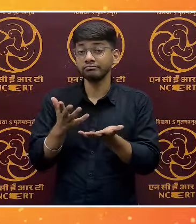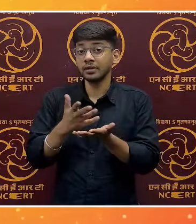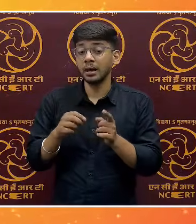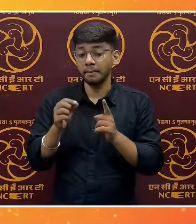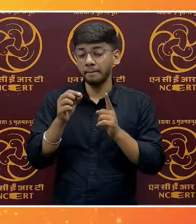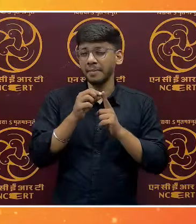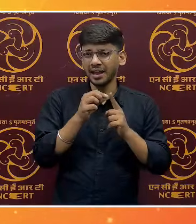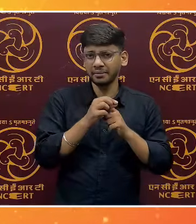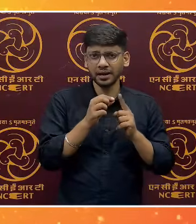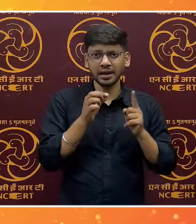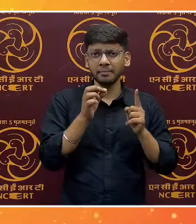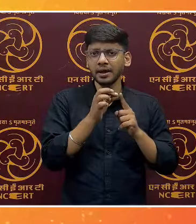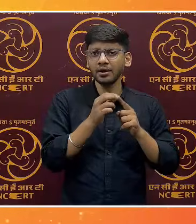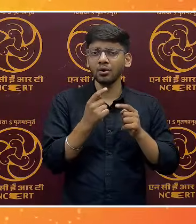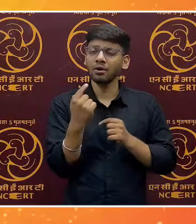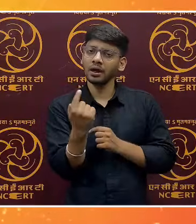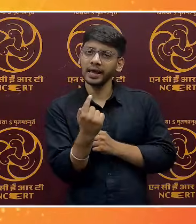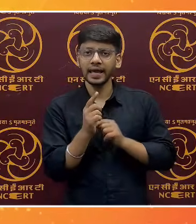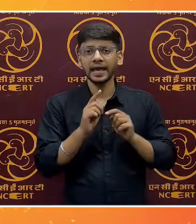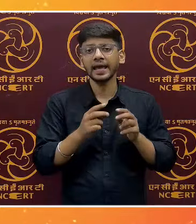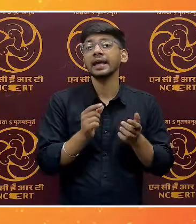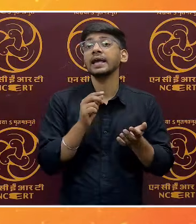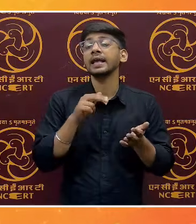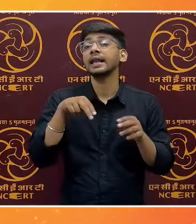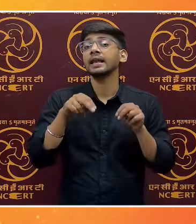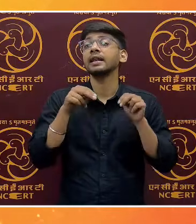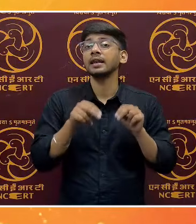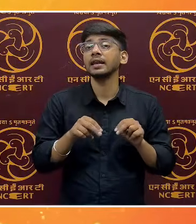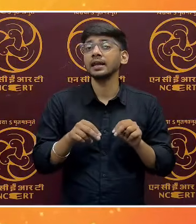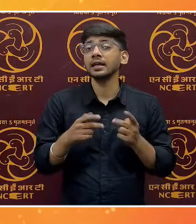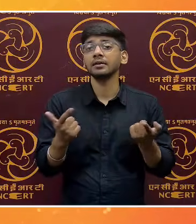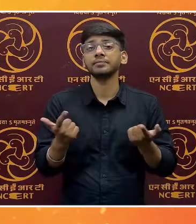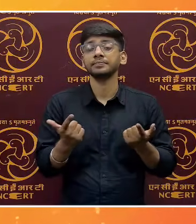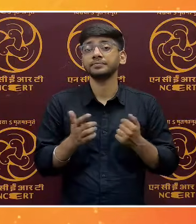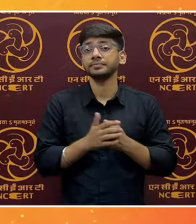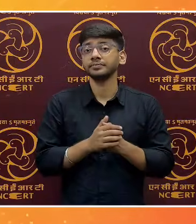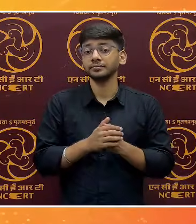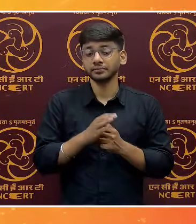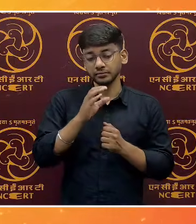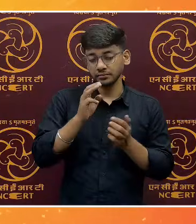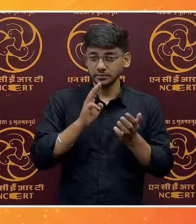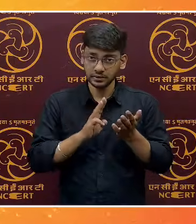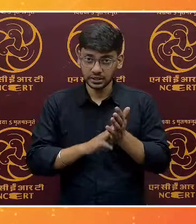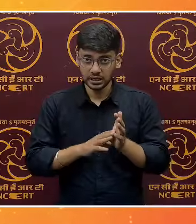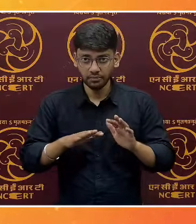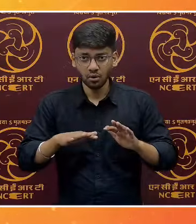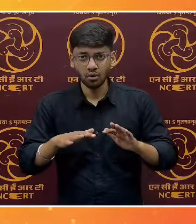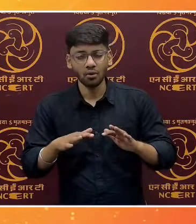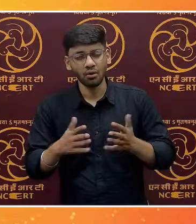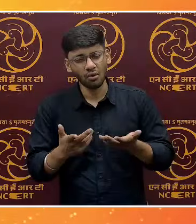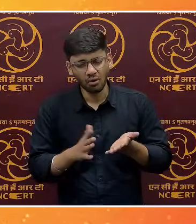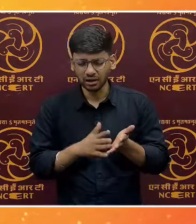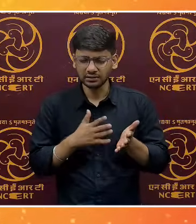perimeter, then it only required one parameter, then it might be only centimeter, it might